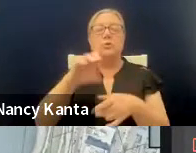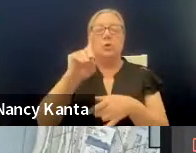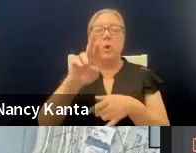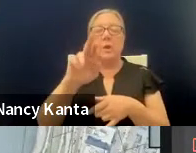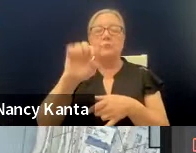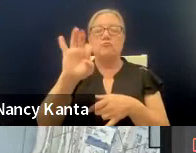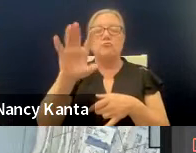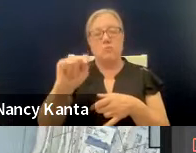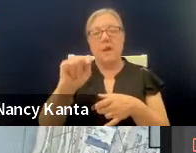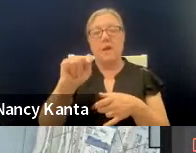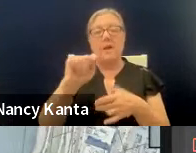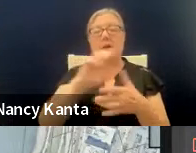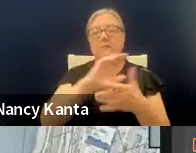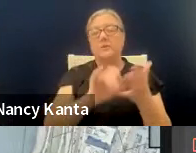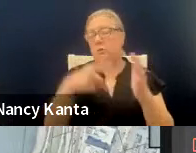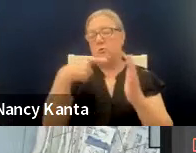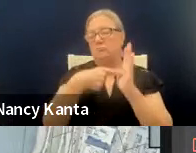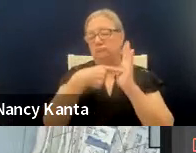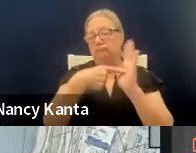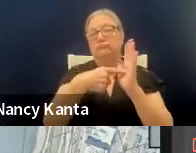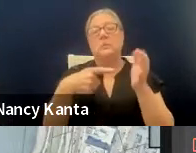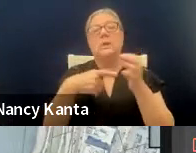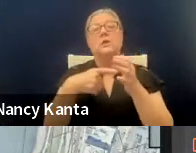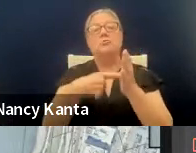that analysis would show.